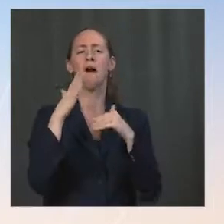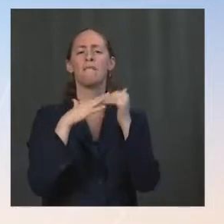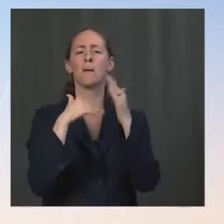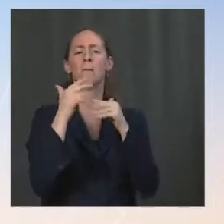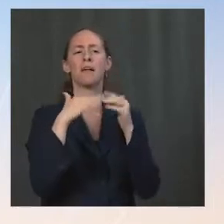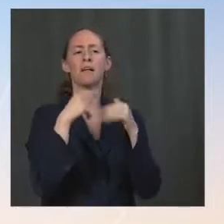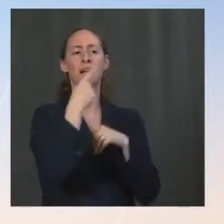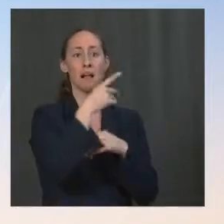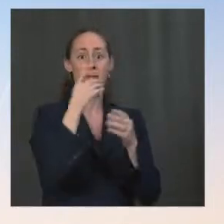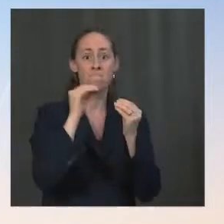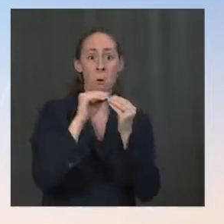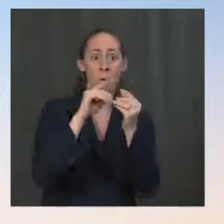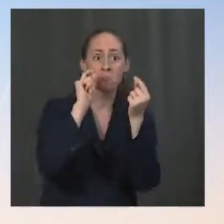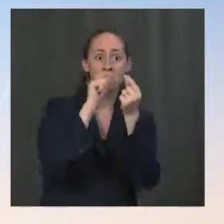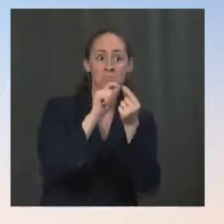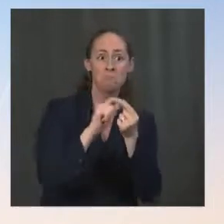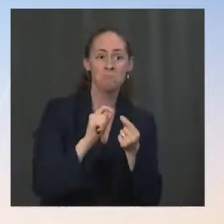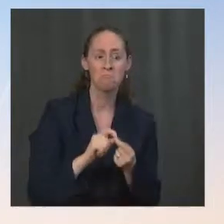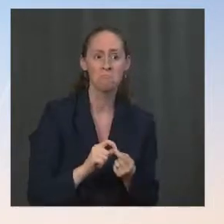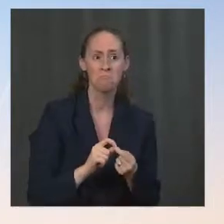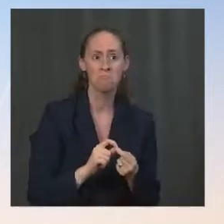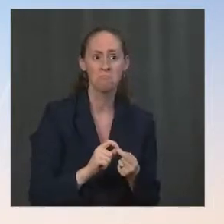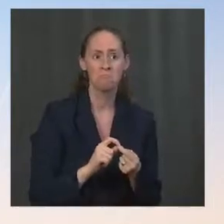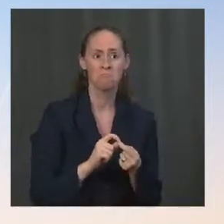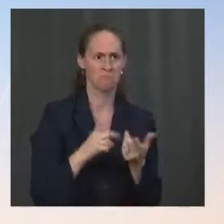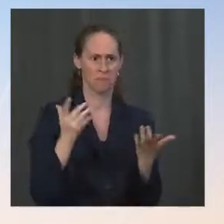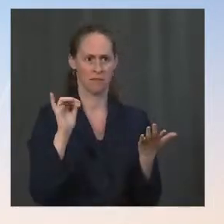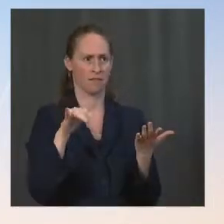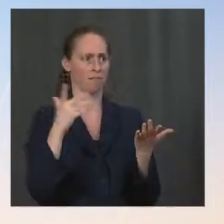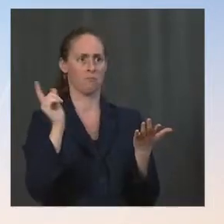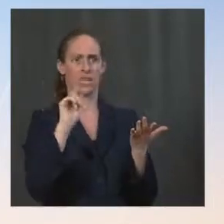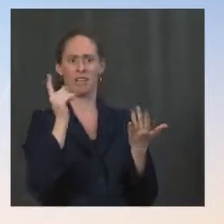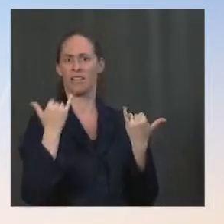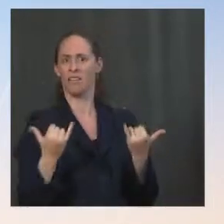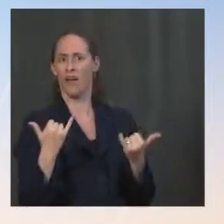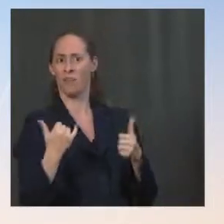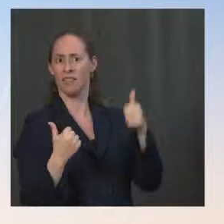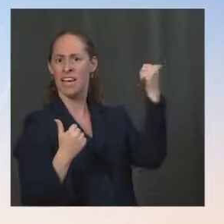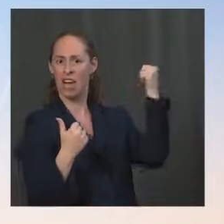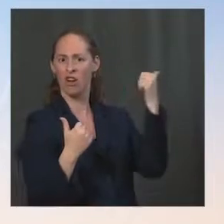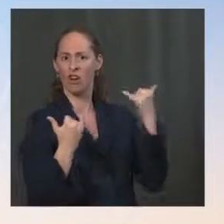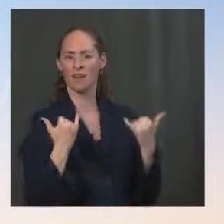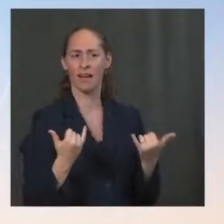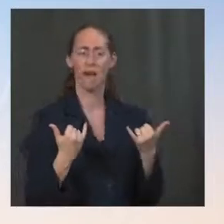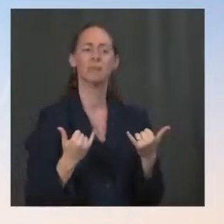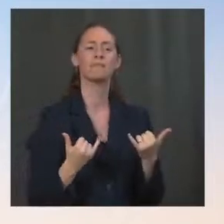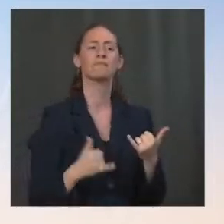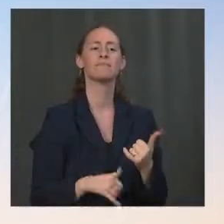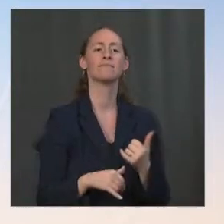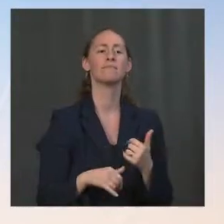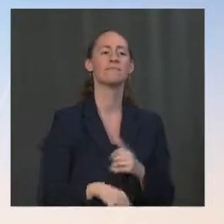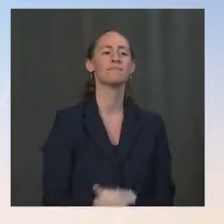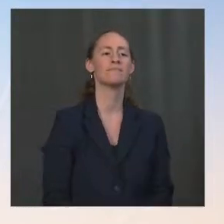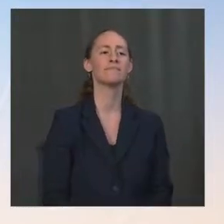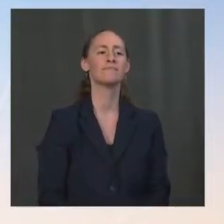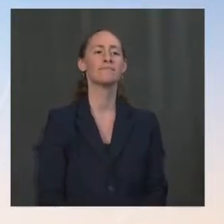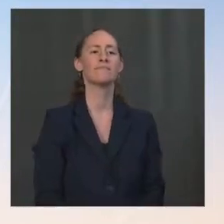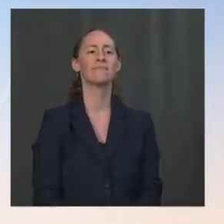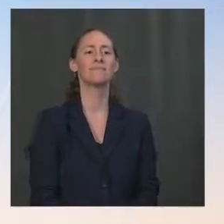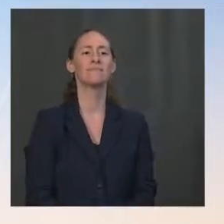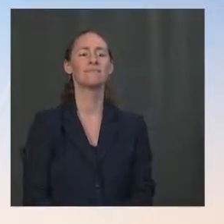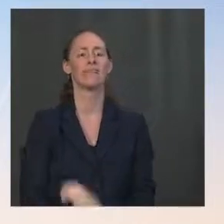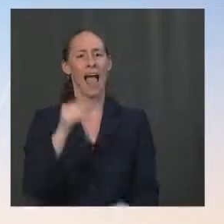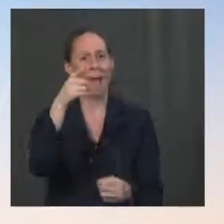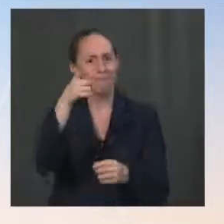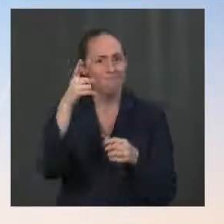I think that speaks to where Major is located, to be fully transparent and your ongoing interest in the dog. Go ahead. Unfortunately,